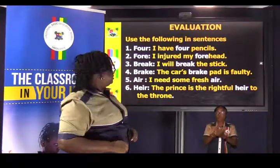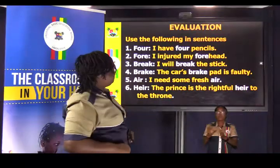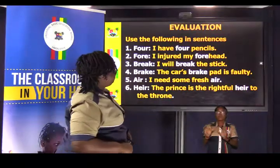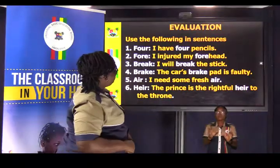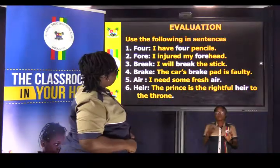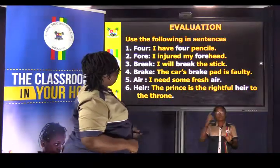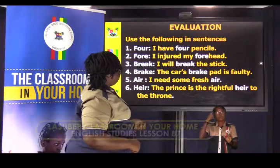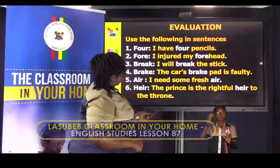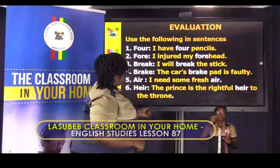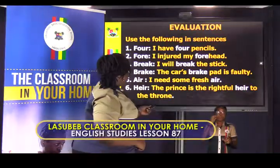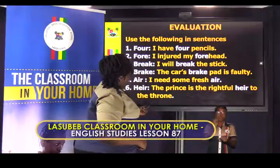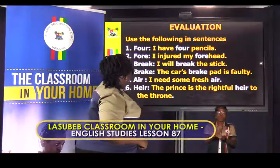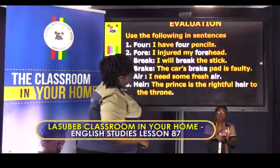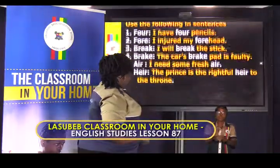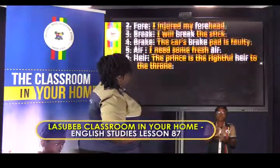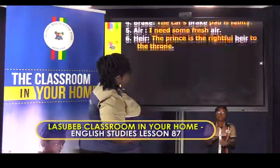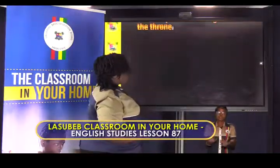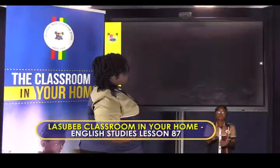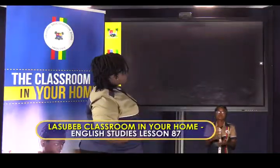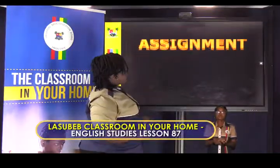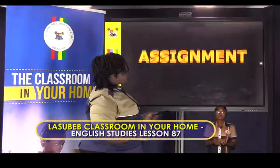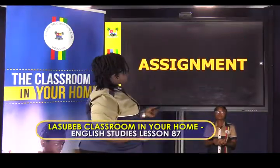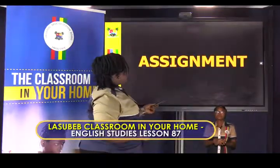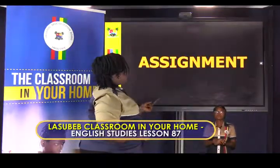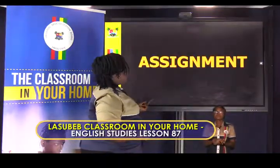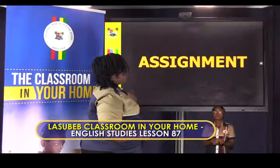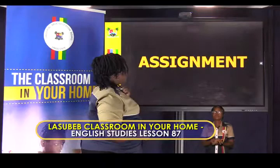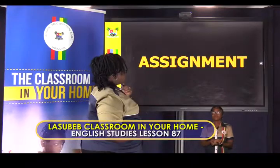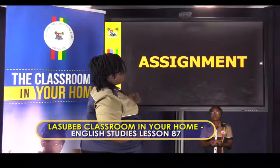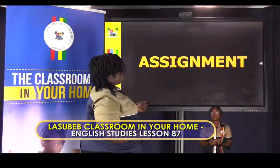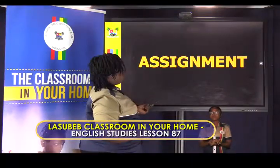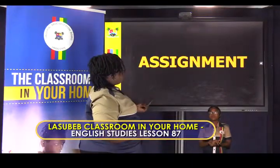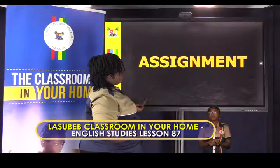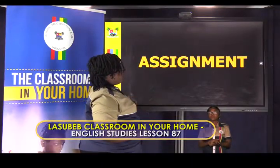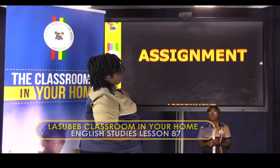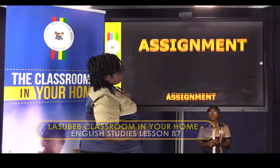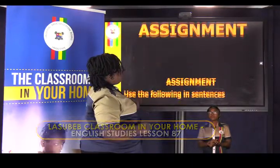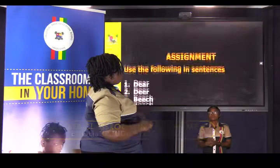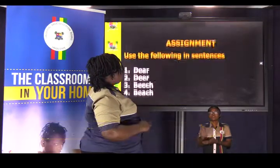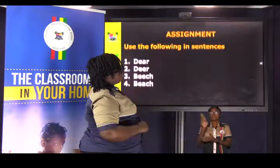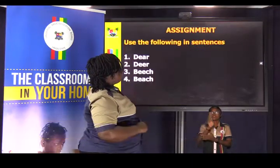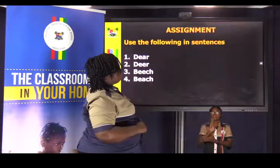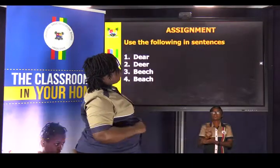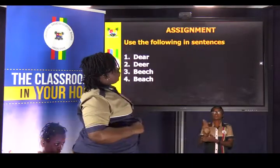done. For your assignment,